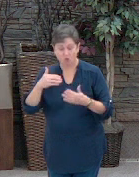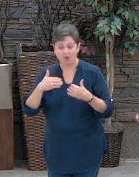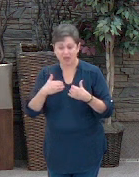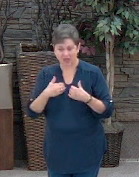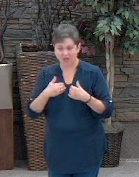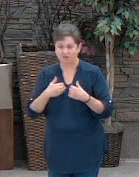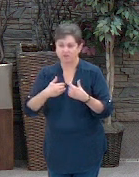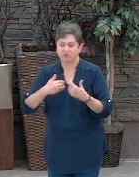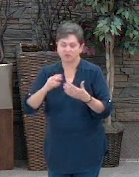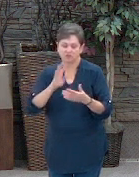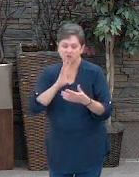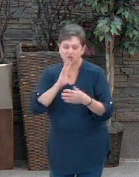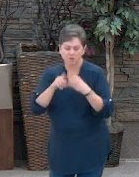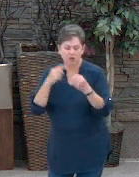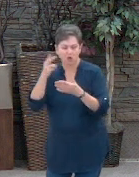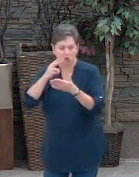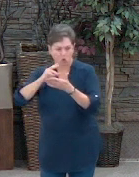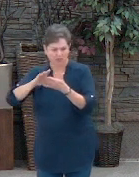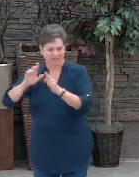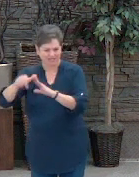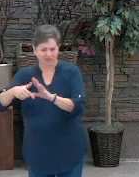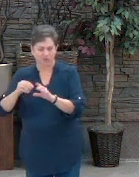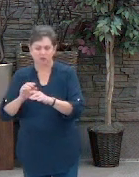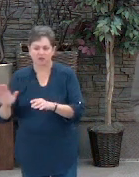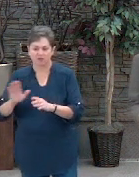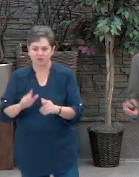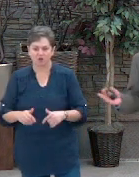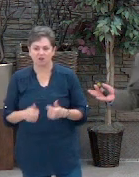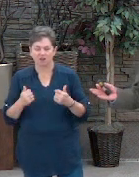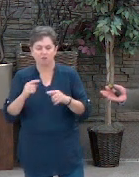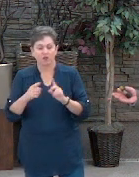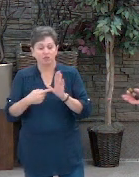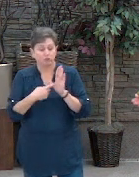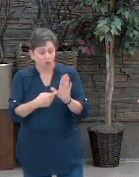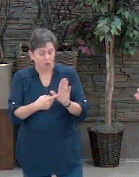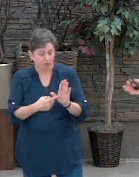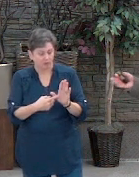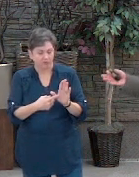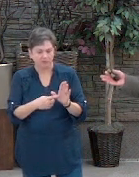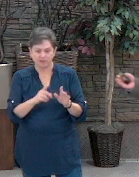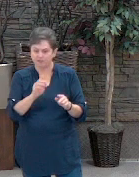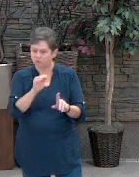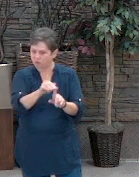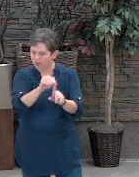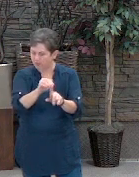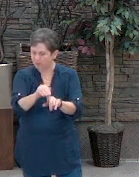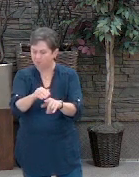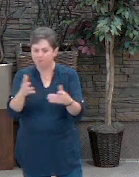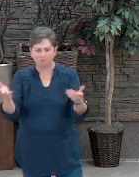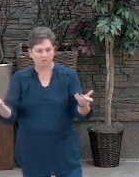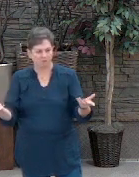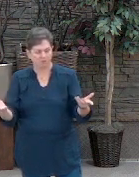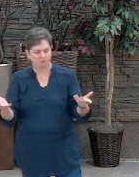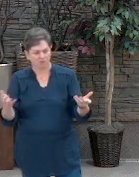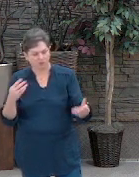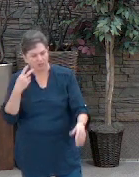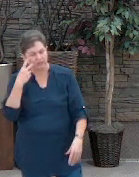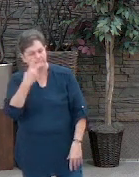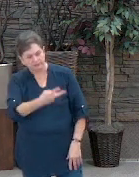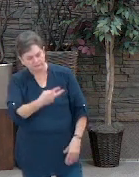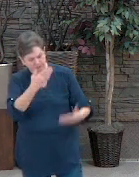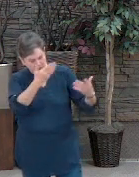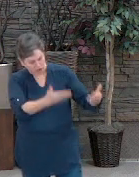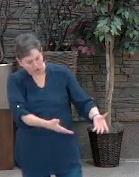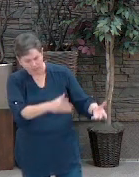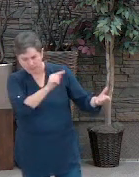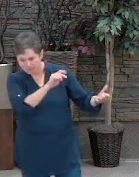whole issue of holiness a little bit later on in their lives. But he's pointing out, hey, look at Timothy's life, look